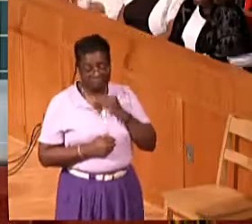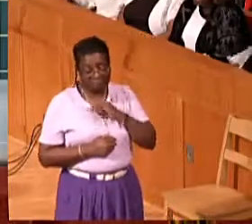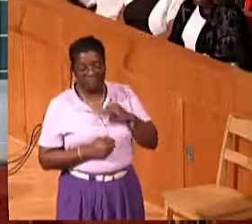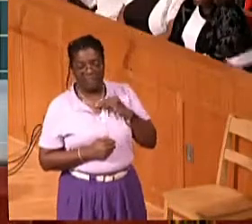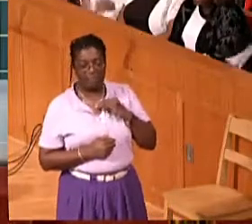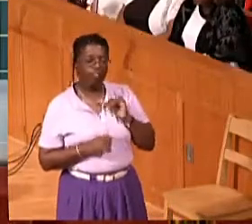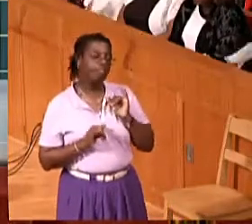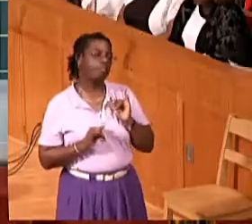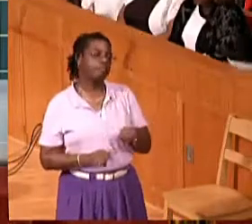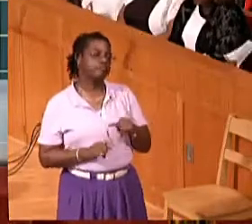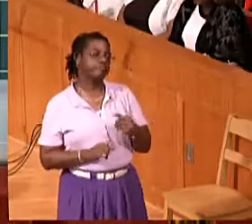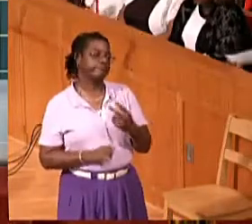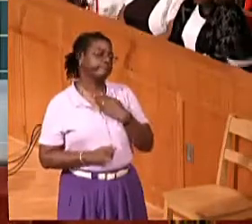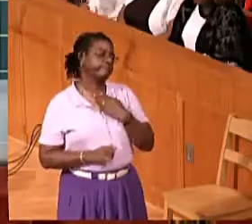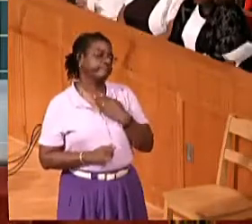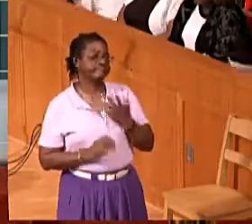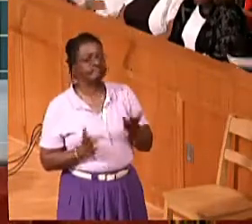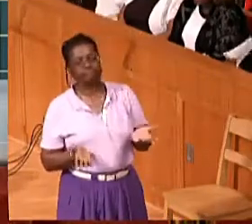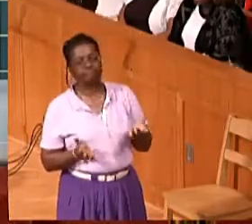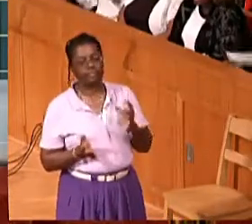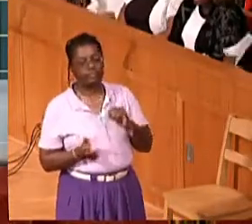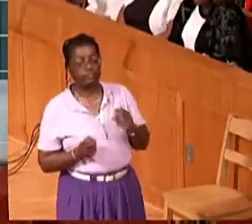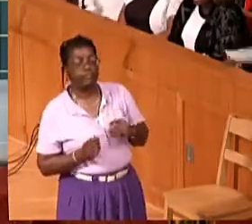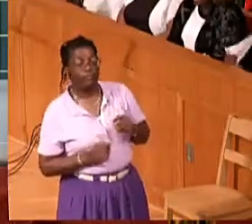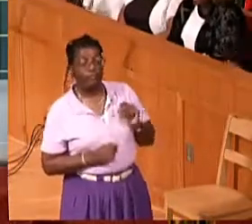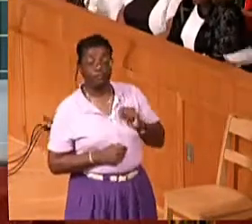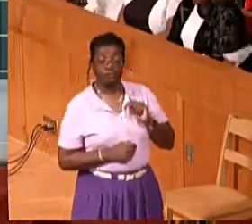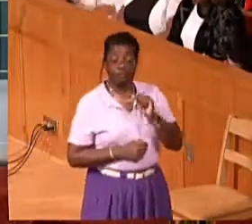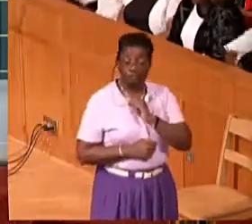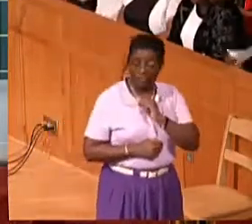that you can't trust.